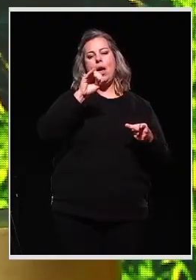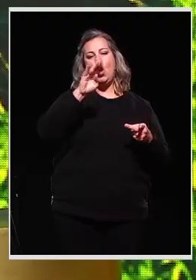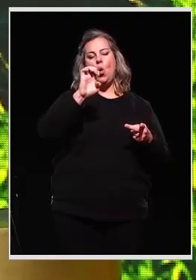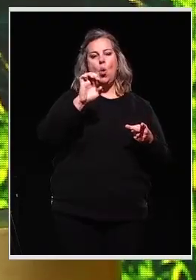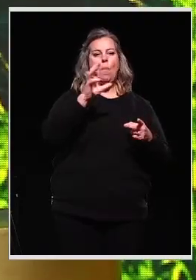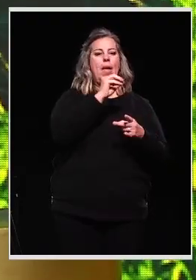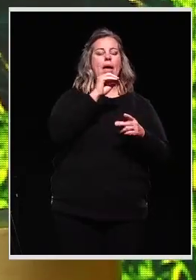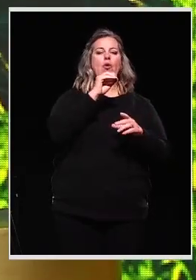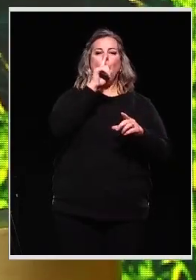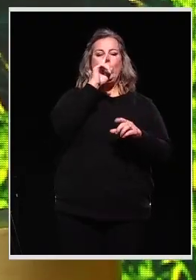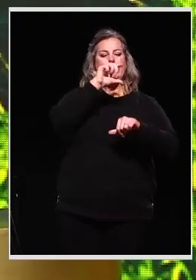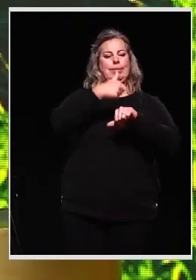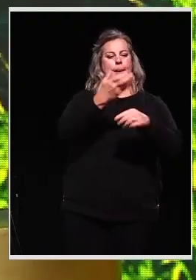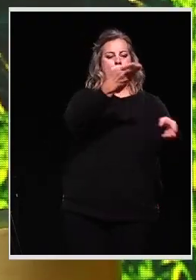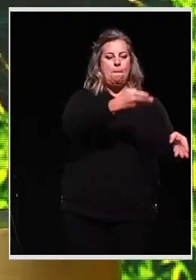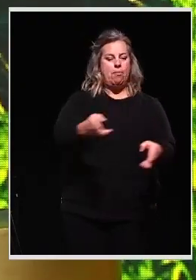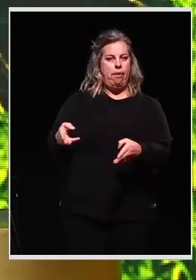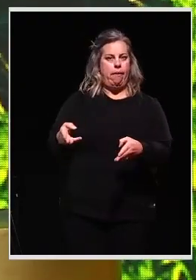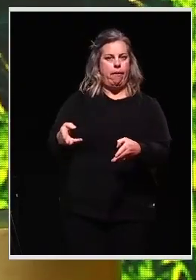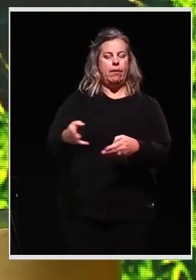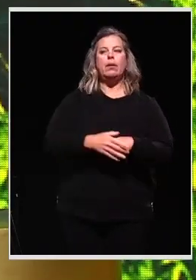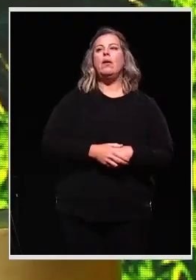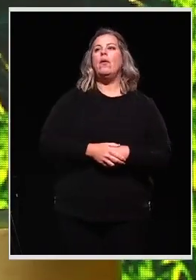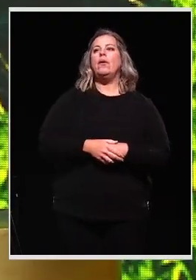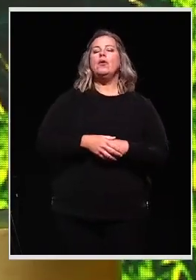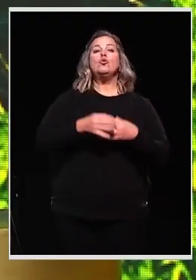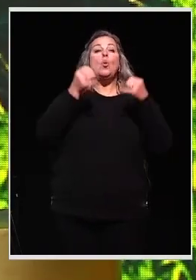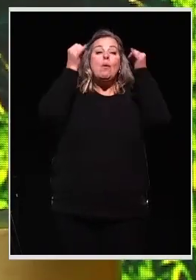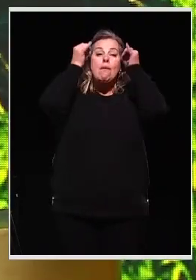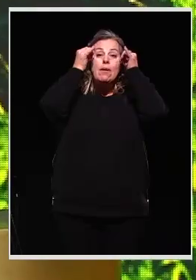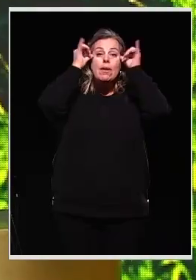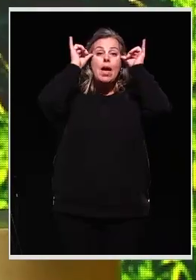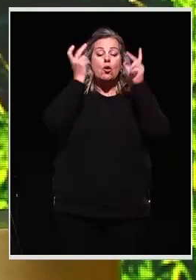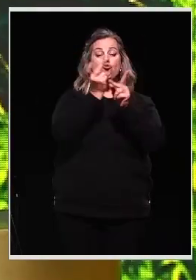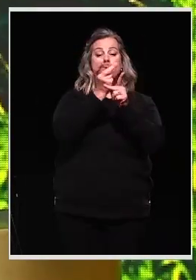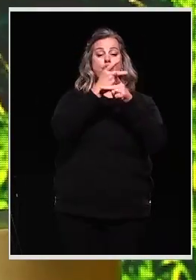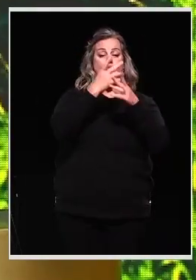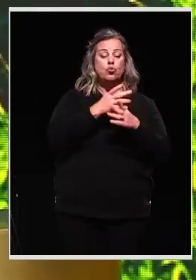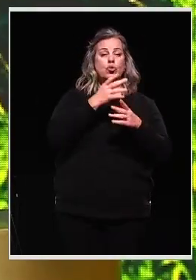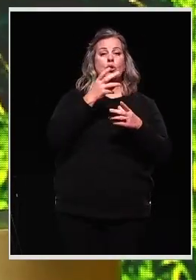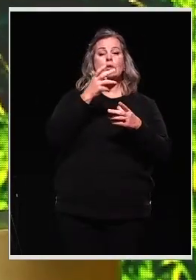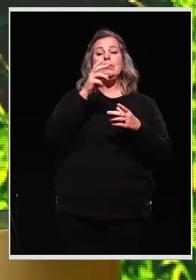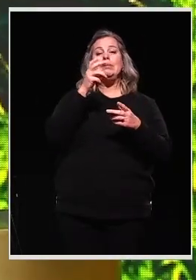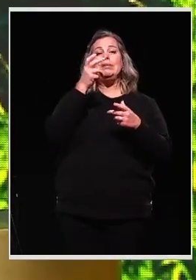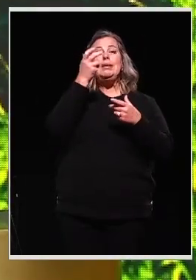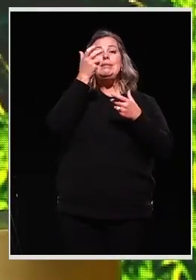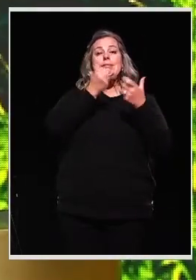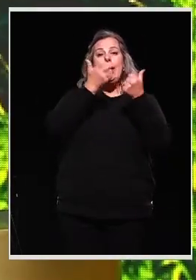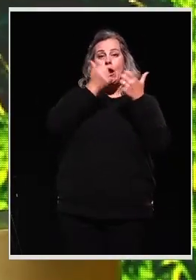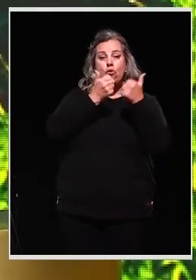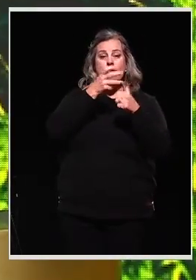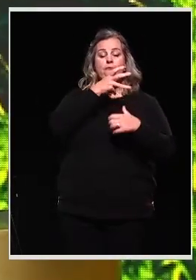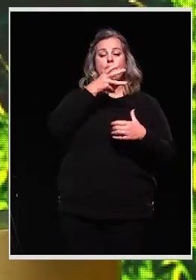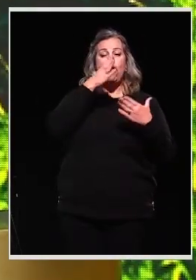very systematically so that we can give cattle producers, dairy farmers, the confidence that they can adopt this technology and